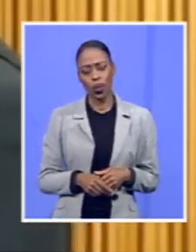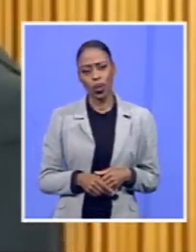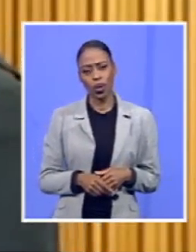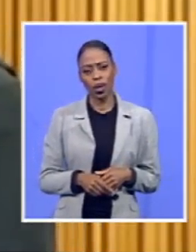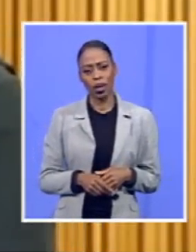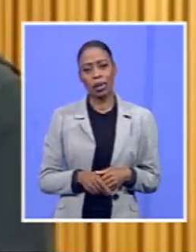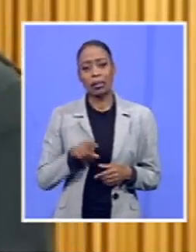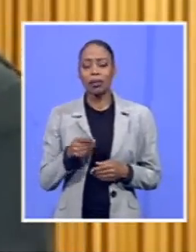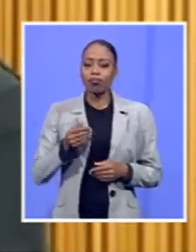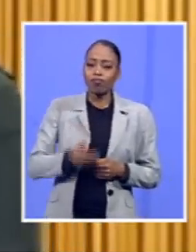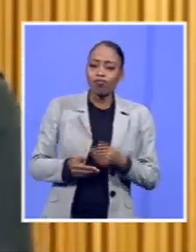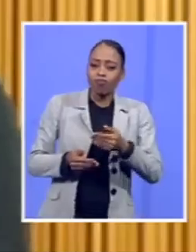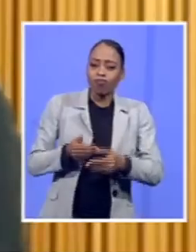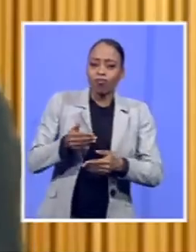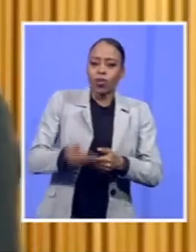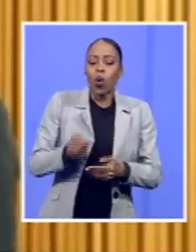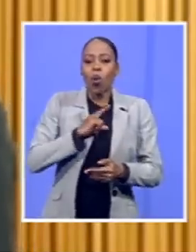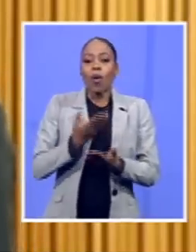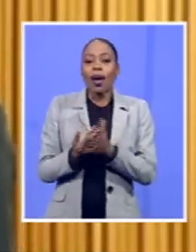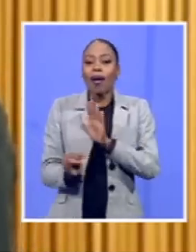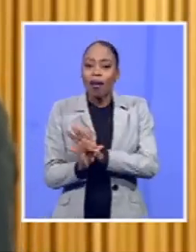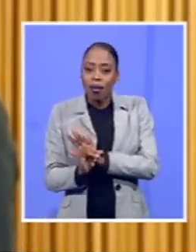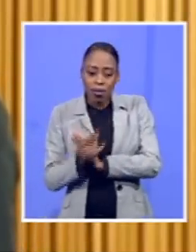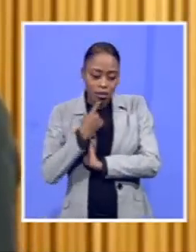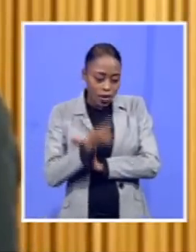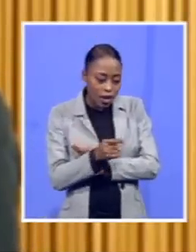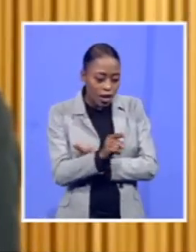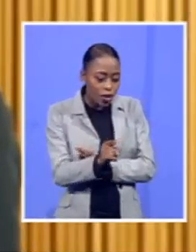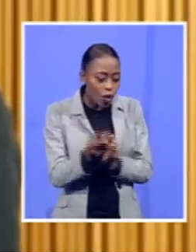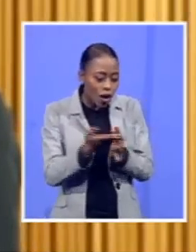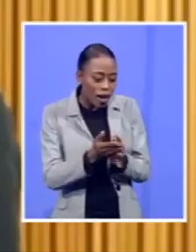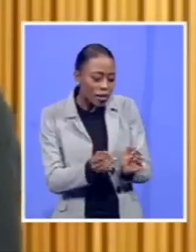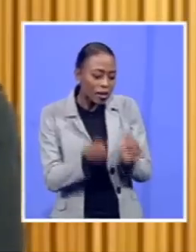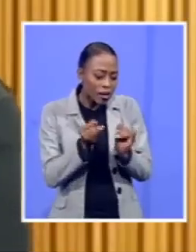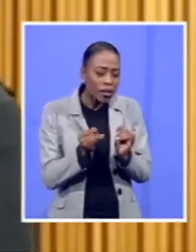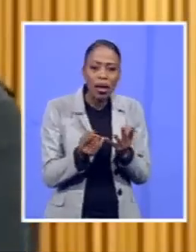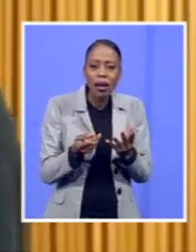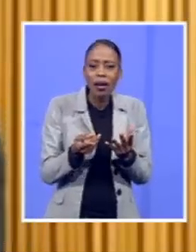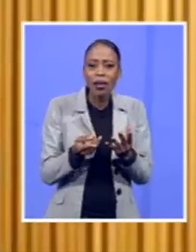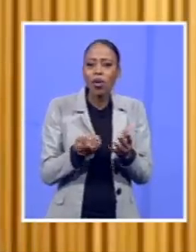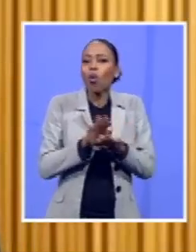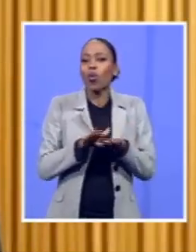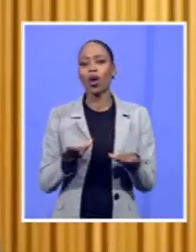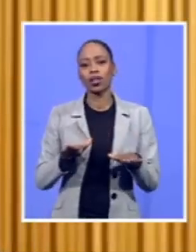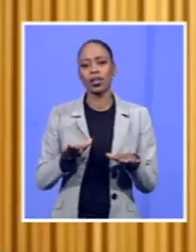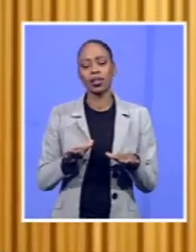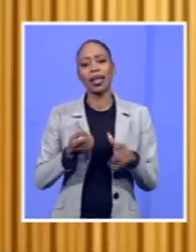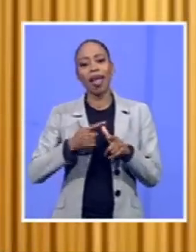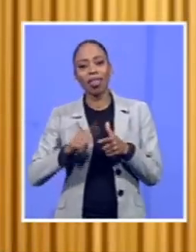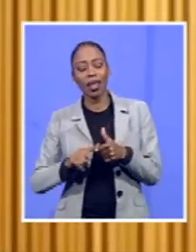These are proceedings to determine the veracity of the charge. Once you are